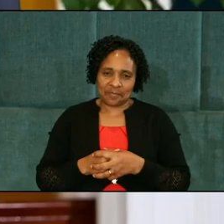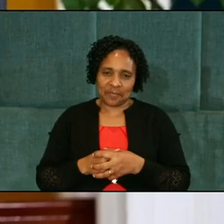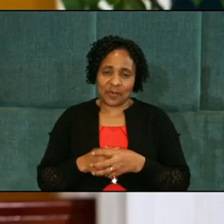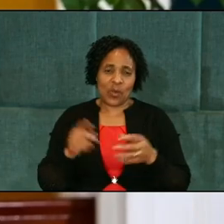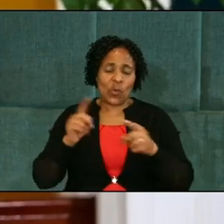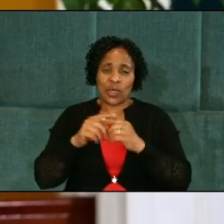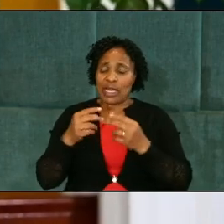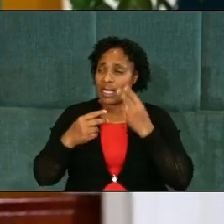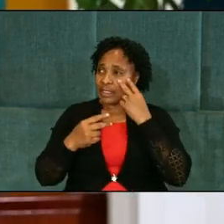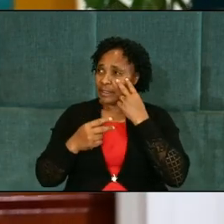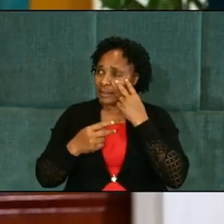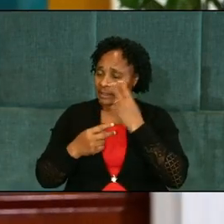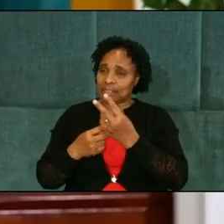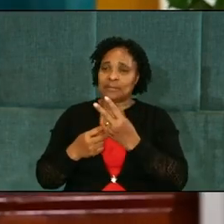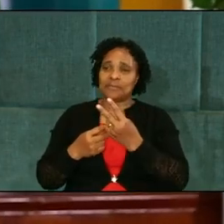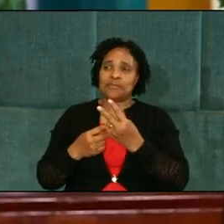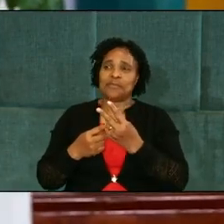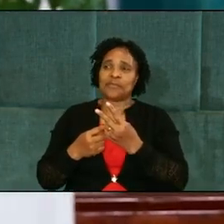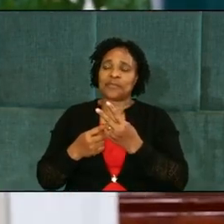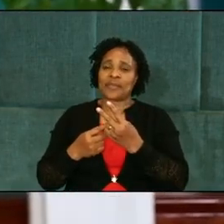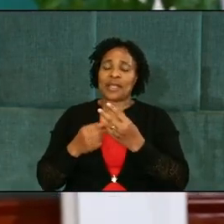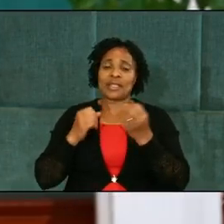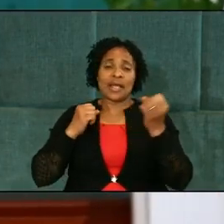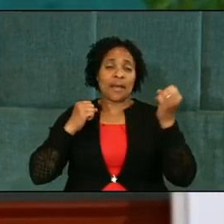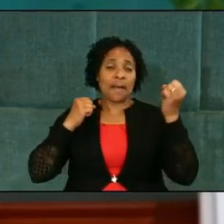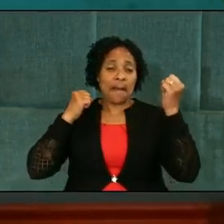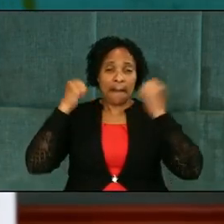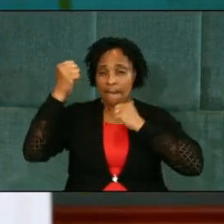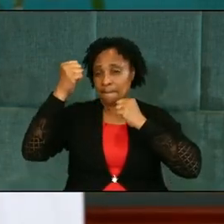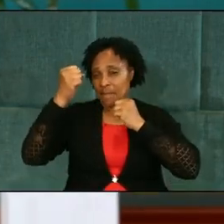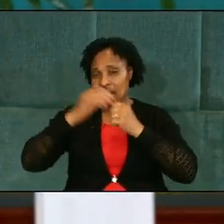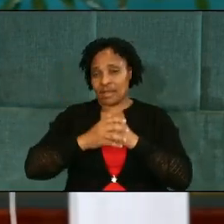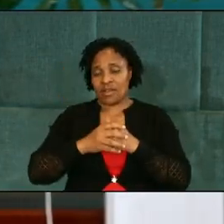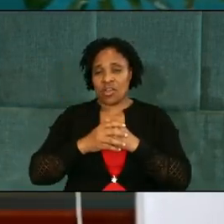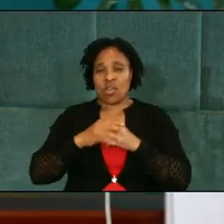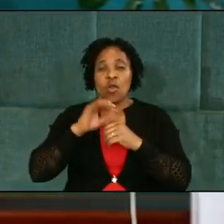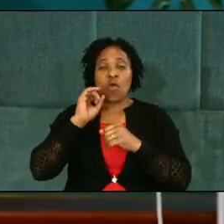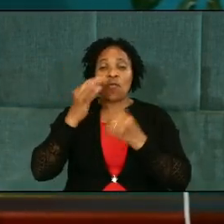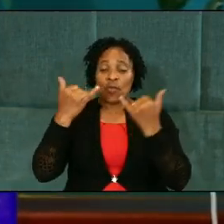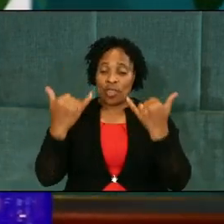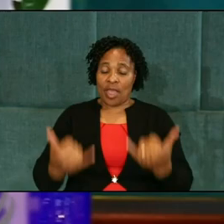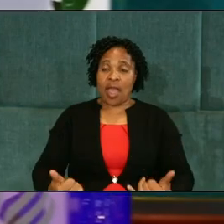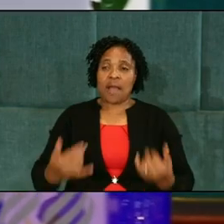When I see the army of young people